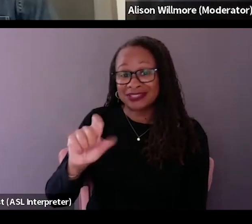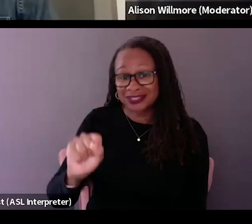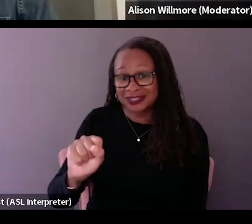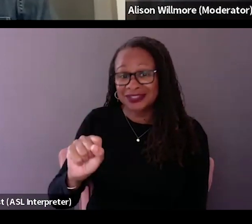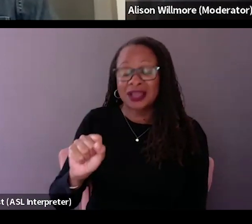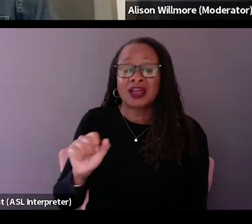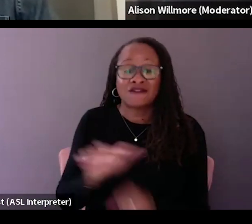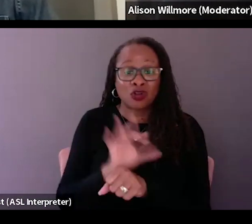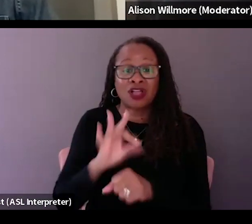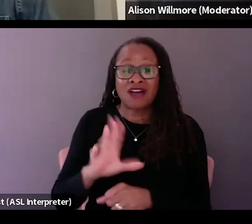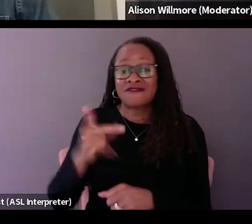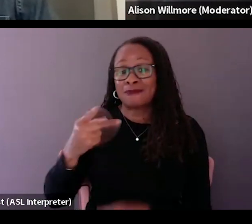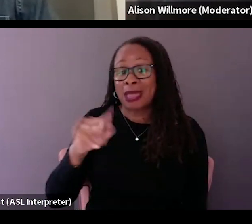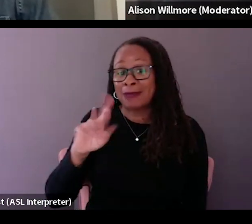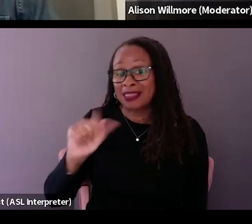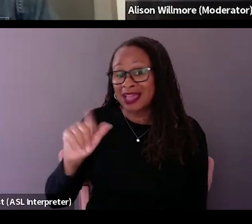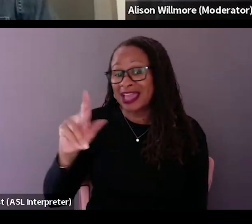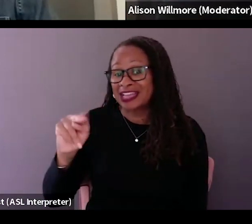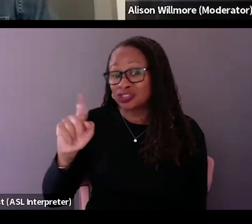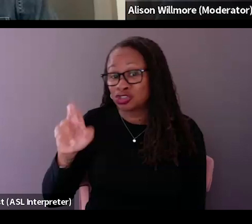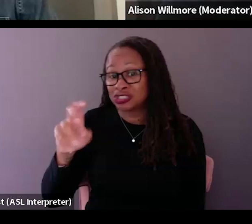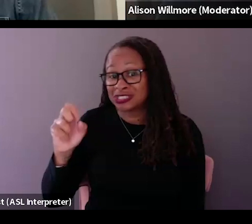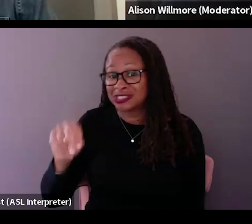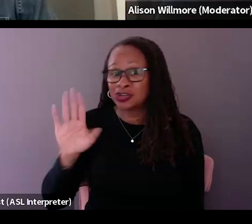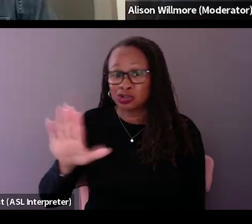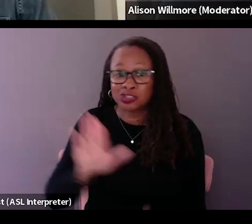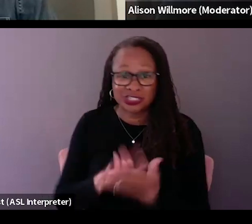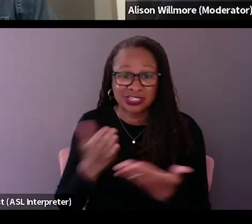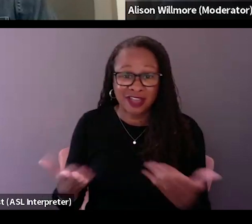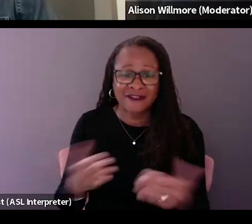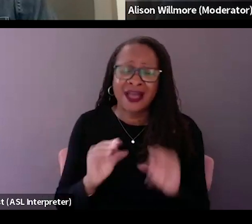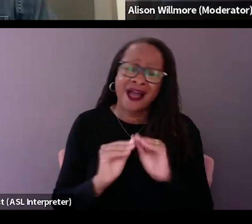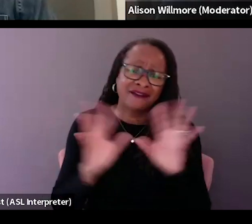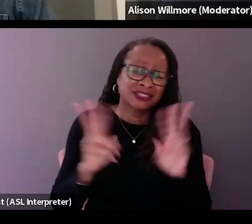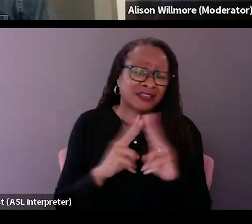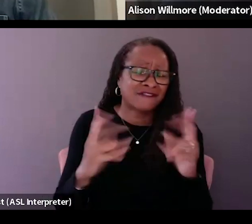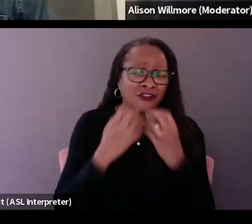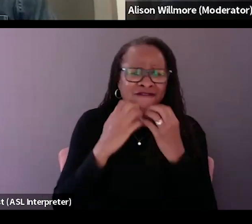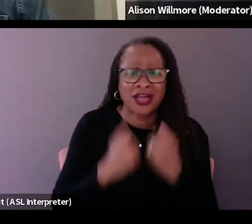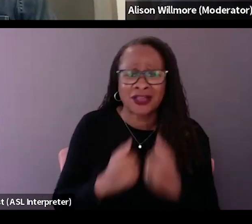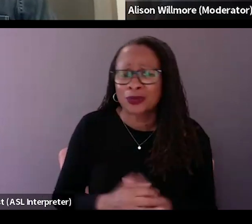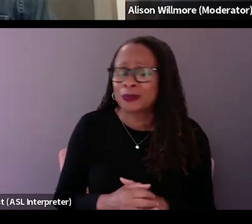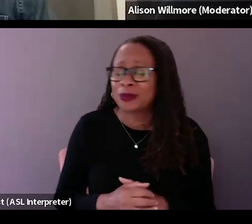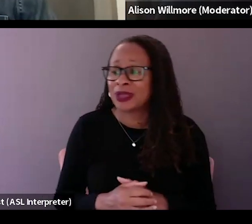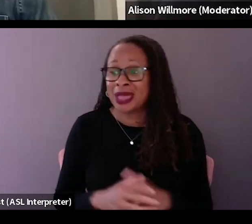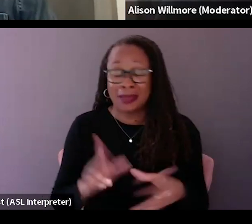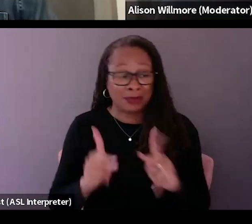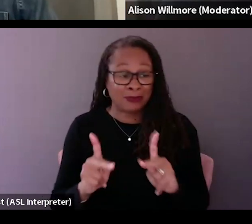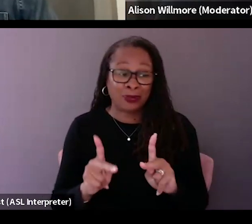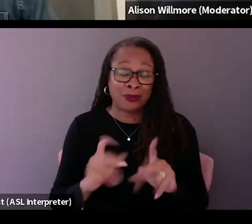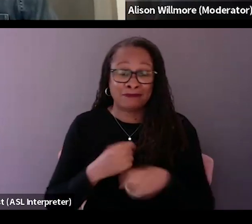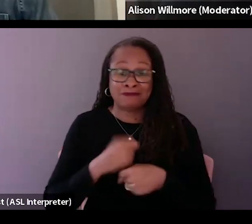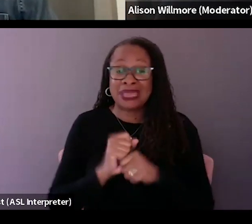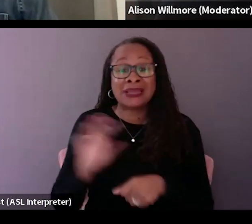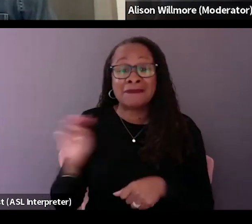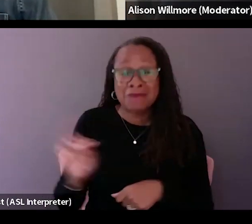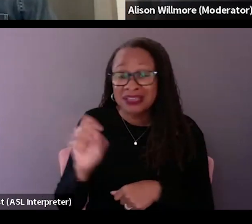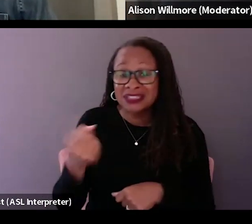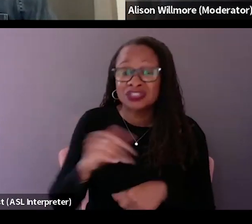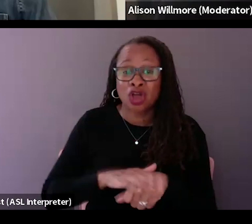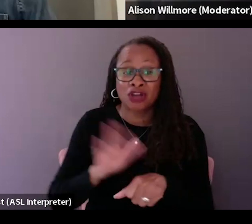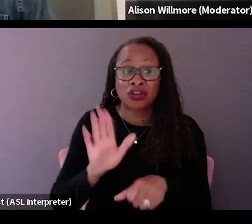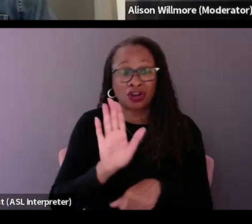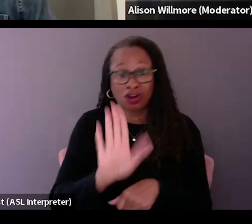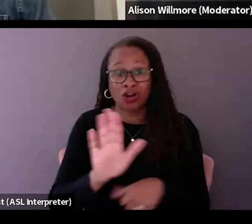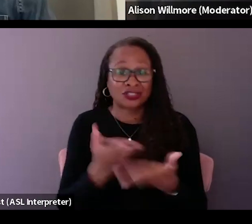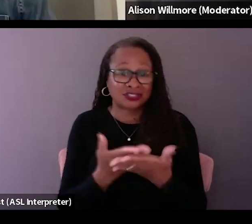Obviously, it's very valuable. People made, you know, tens of millions of dollars off this stuff on the internet. And so, you know,